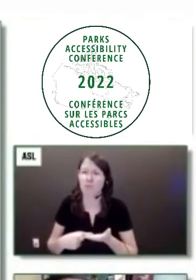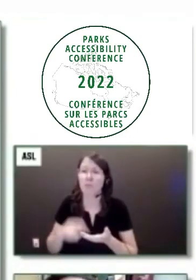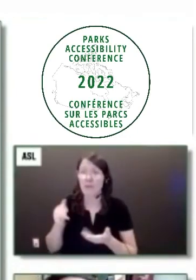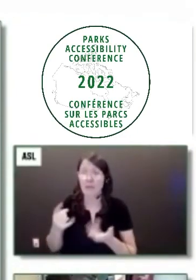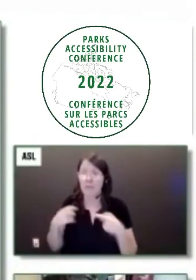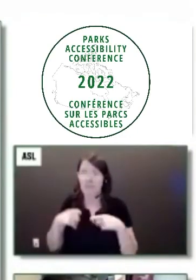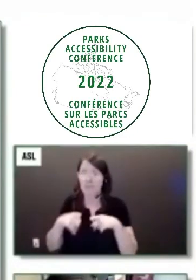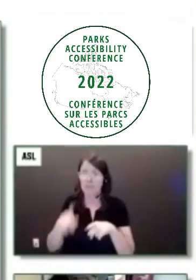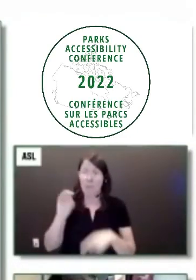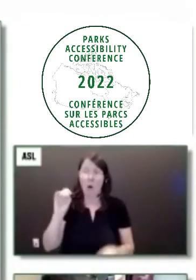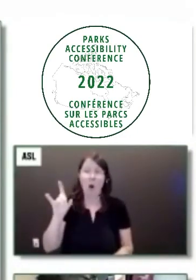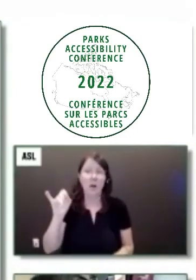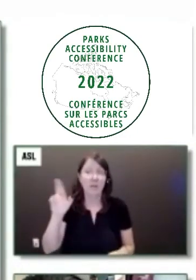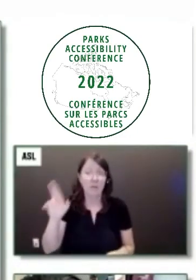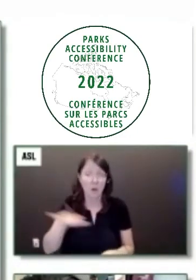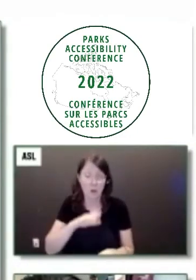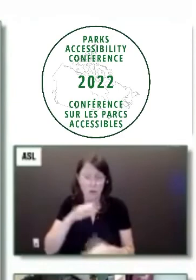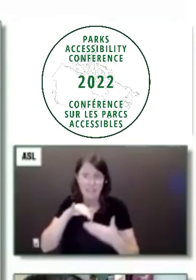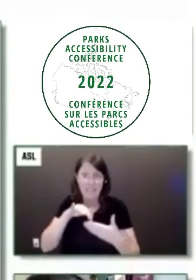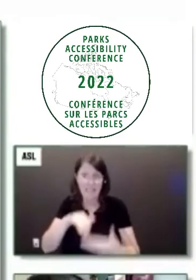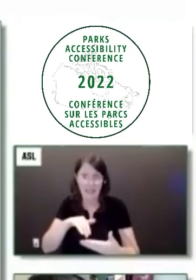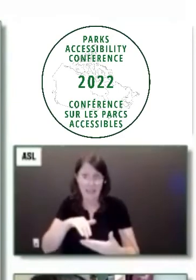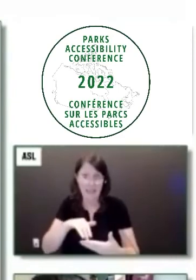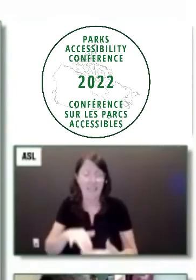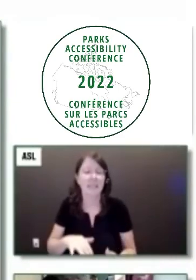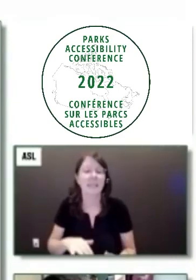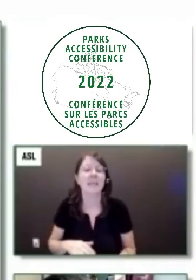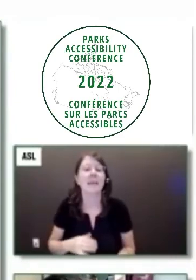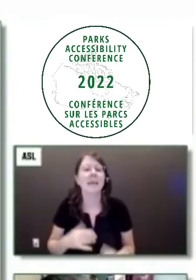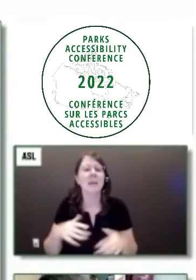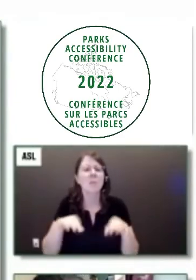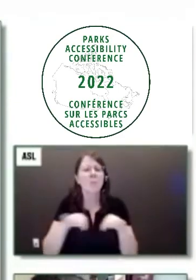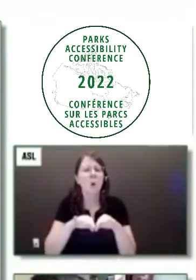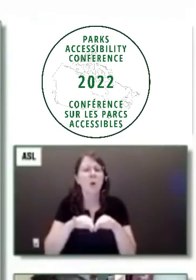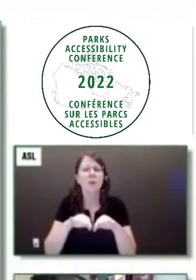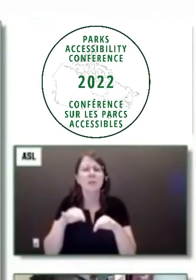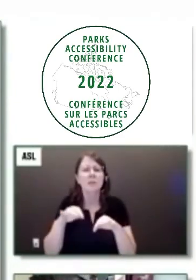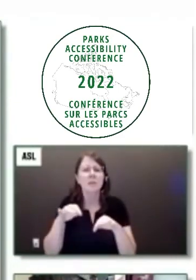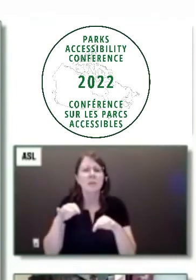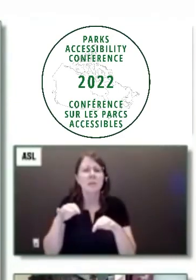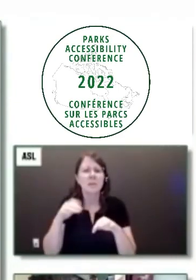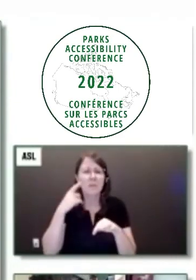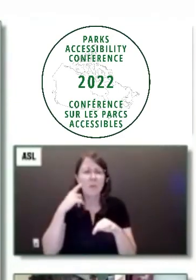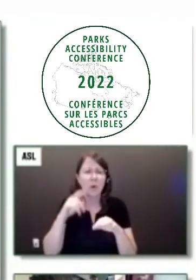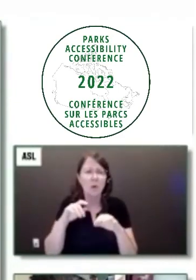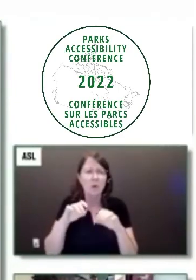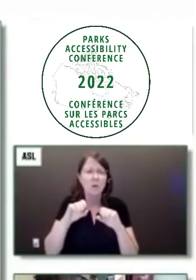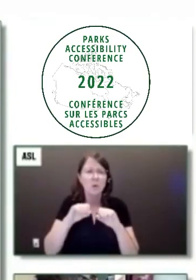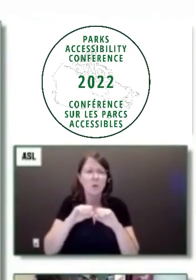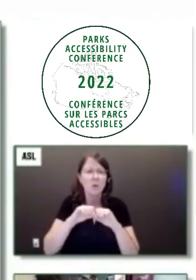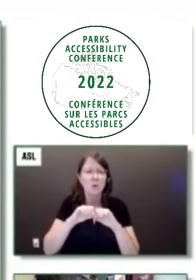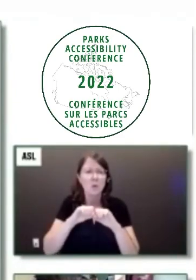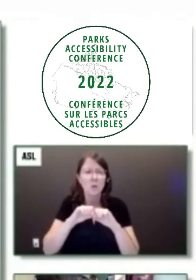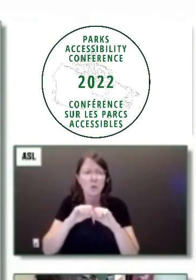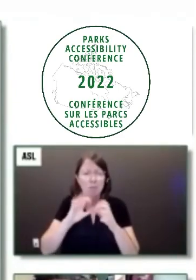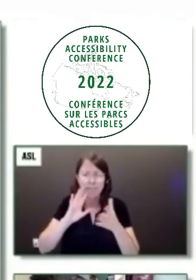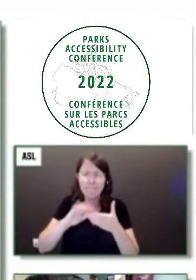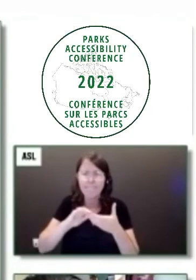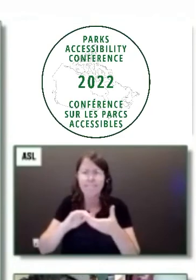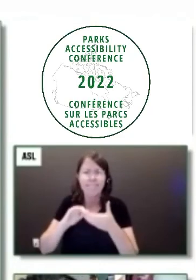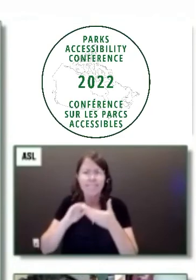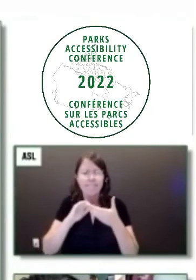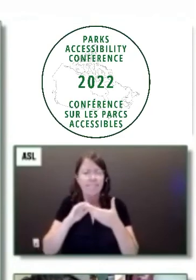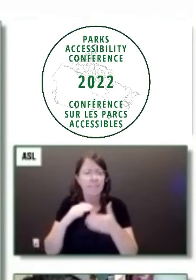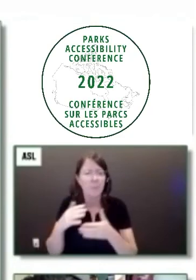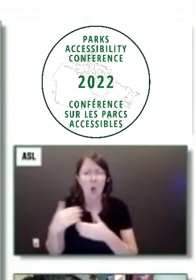the specifics of the importance of accessibility in nature spaces did emerge in more recent literature, where scholars have